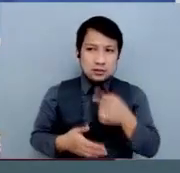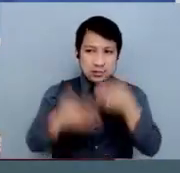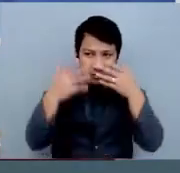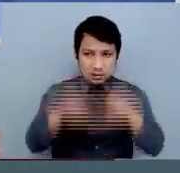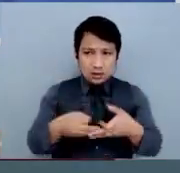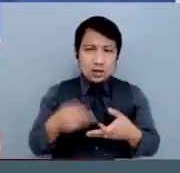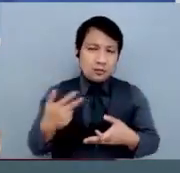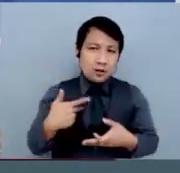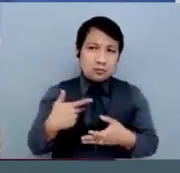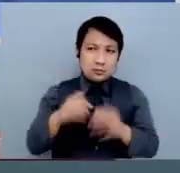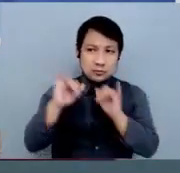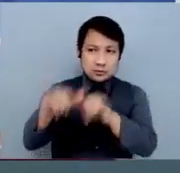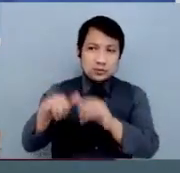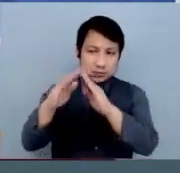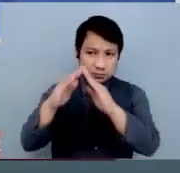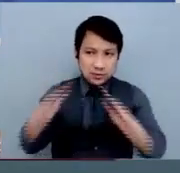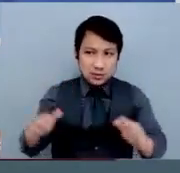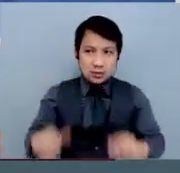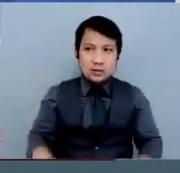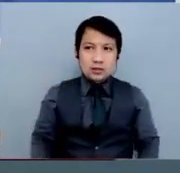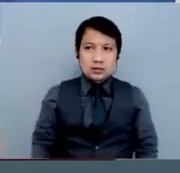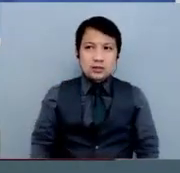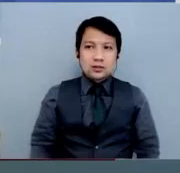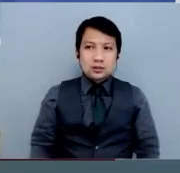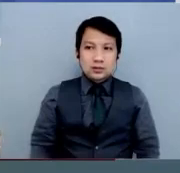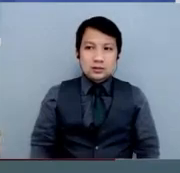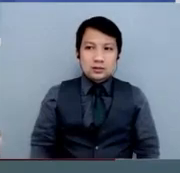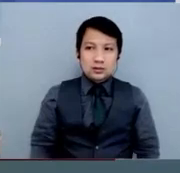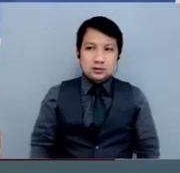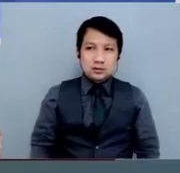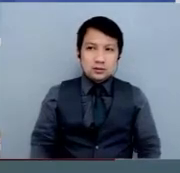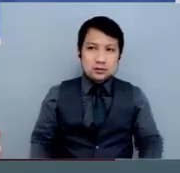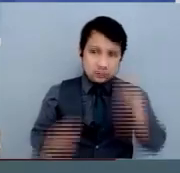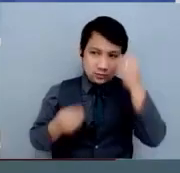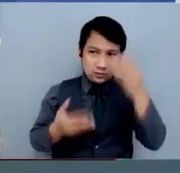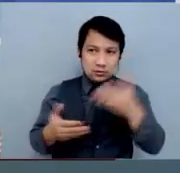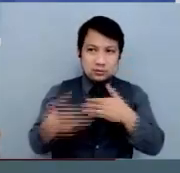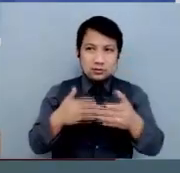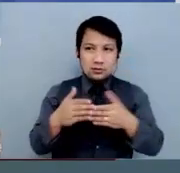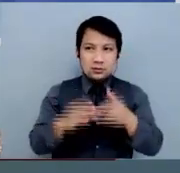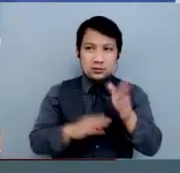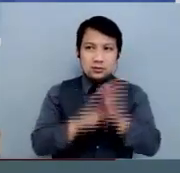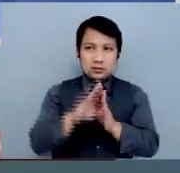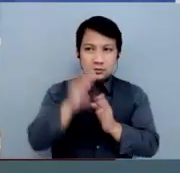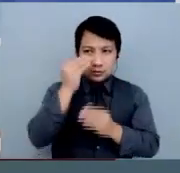have them sa bahay na lang. So this could be more, and I think cases will be increasing. And